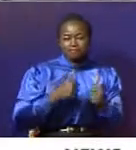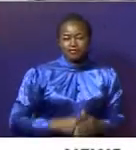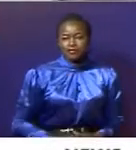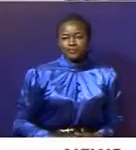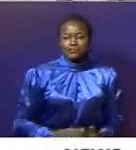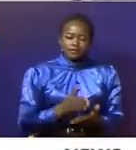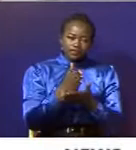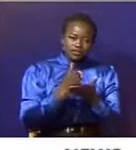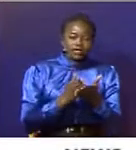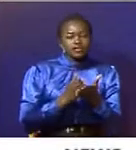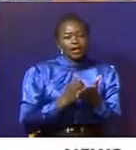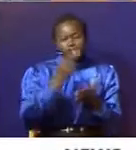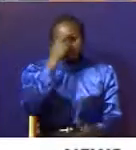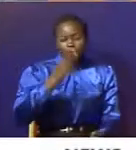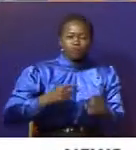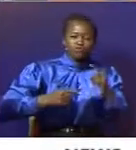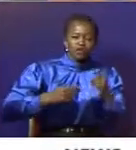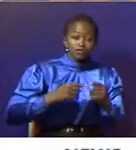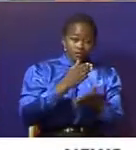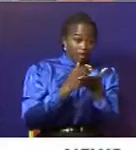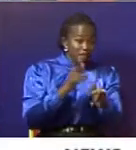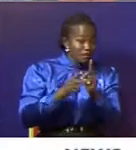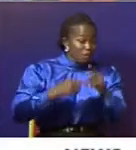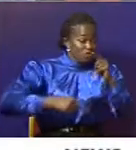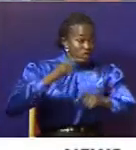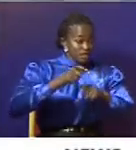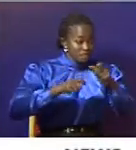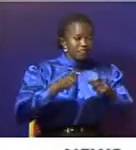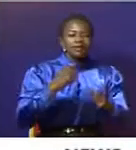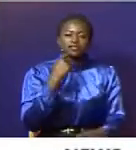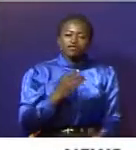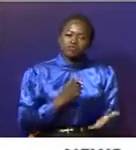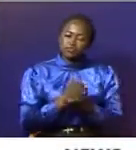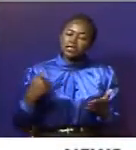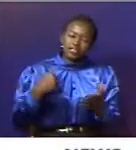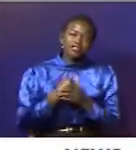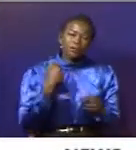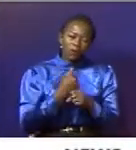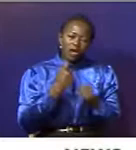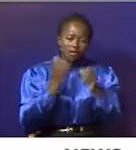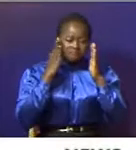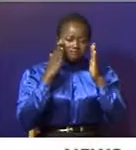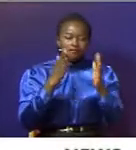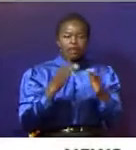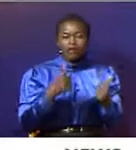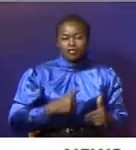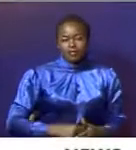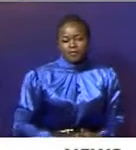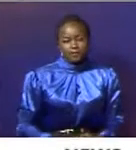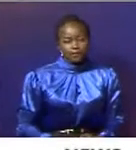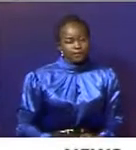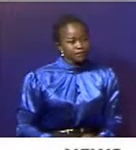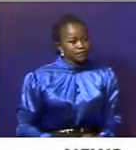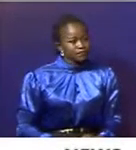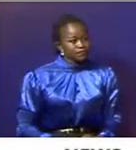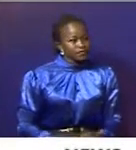awardees attributed their success to the dedication they show while on duty. Being appreciated for the service that has been done for the community, both as